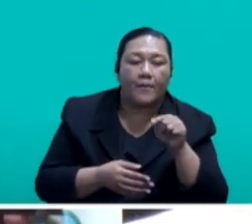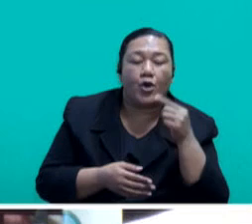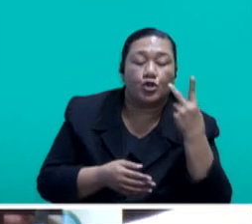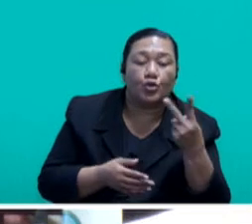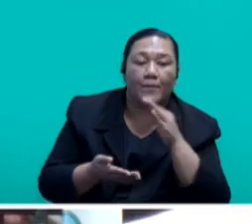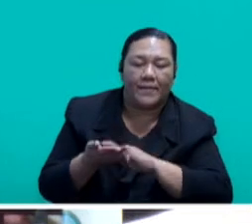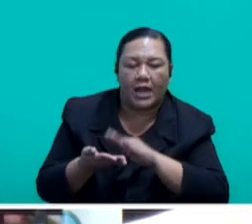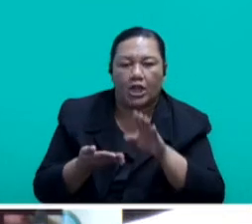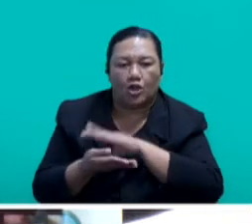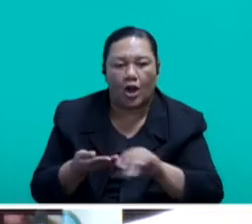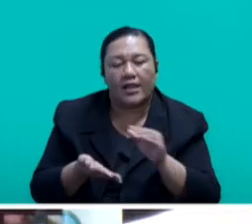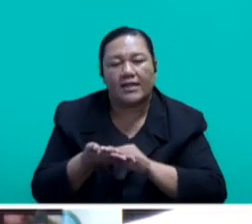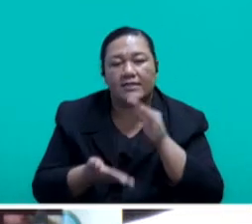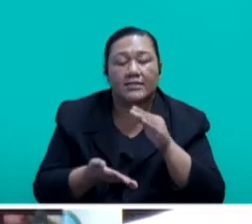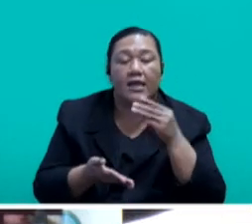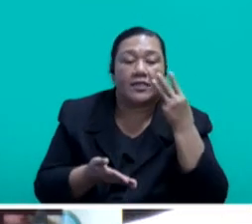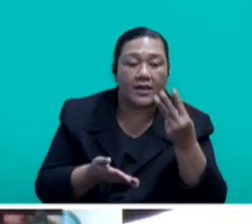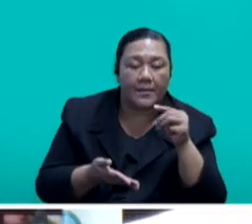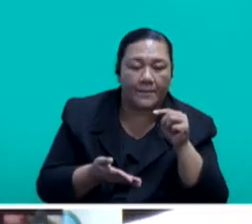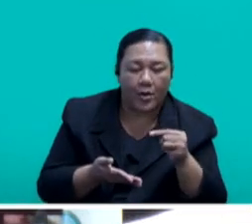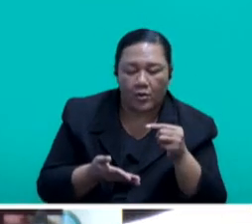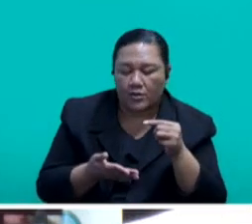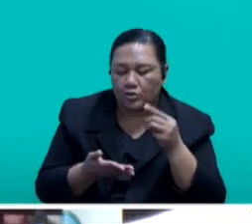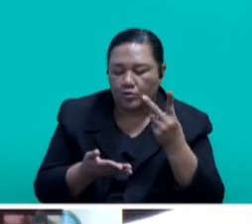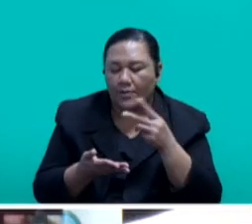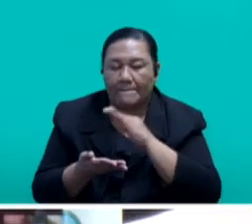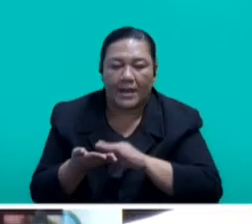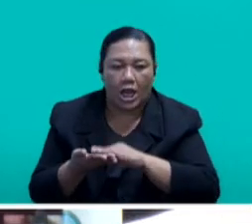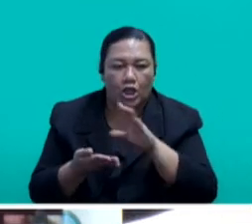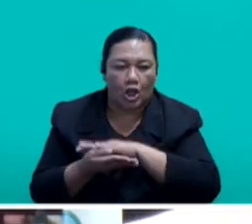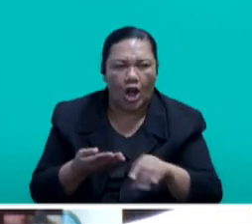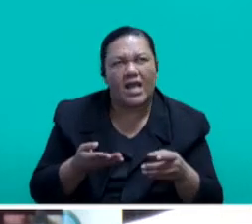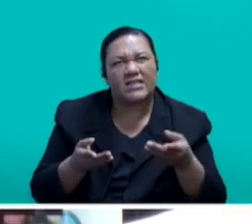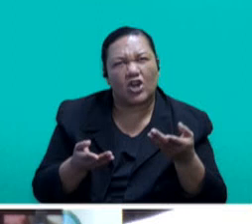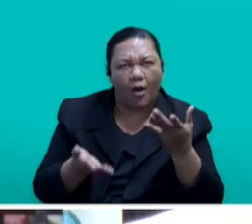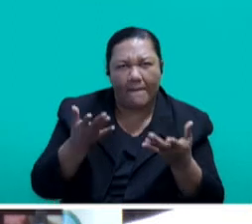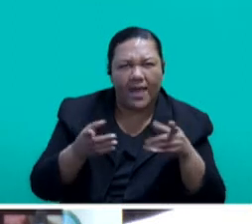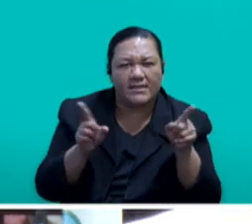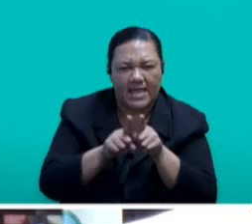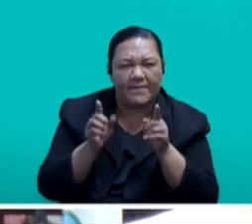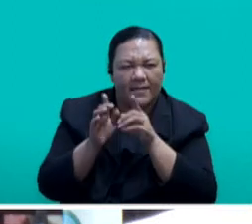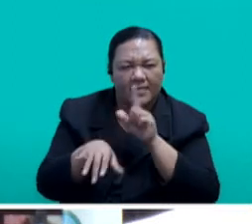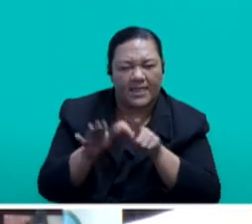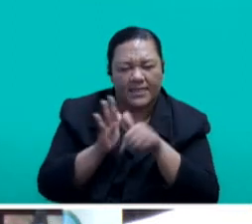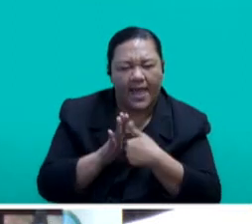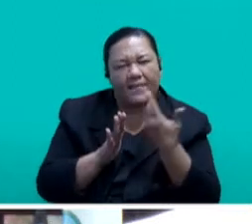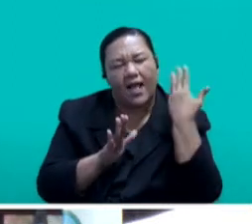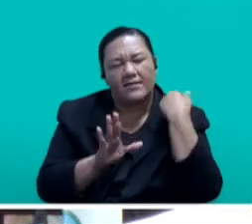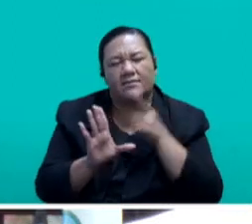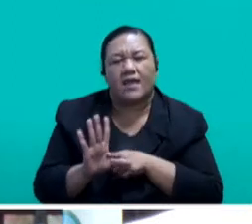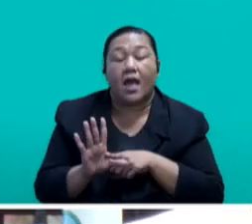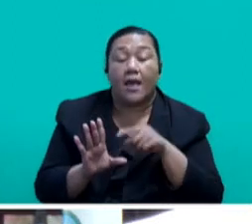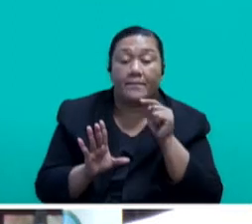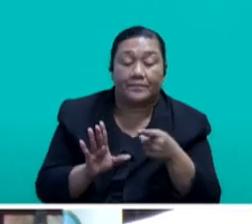increase of $2.3 million for the same period last year. With the provision of all the services provided by the